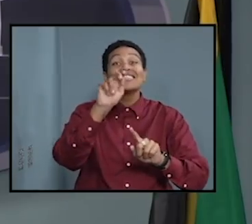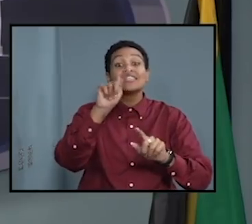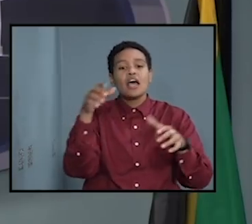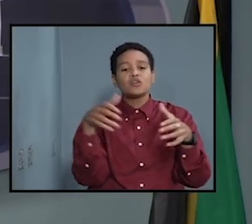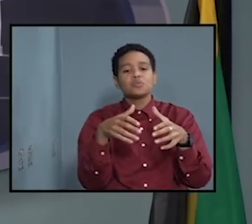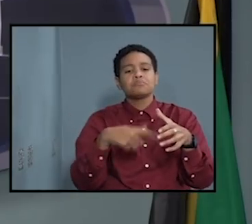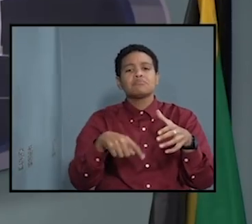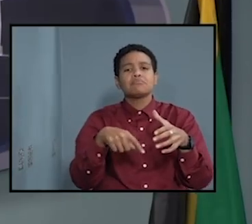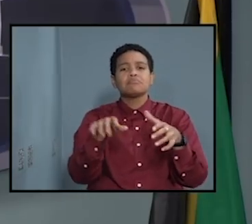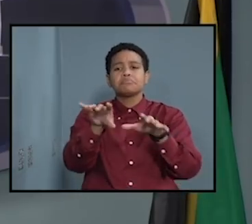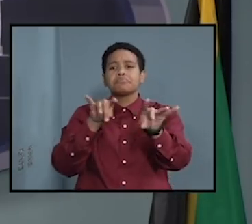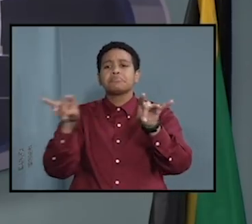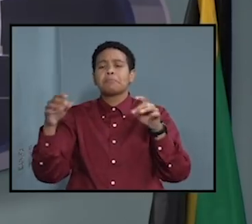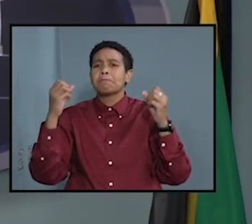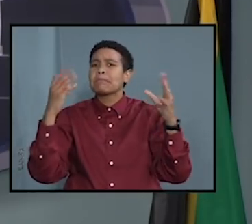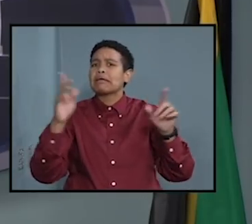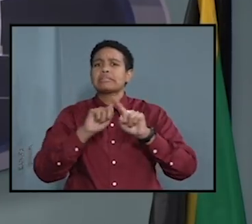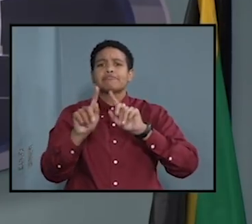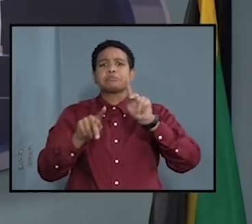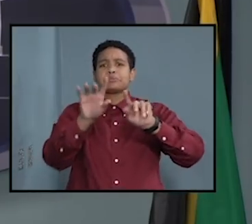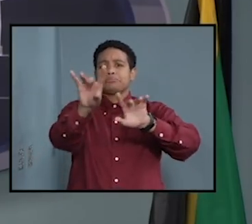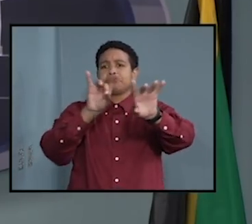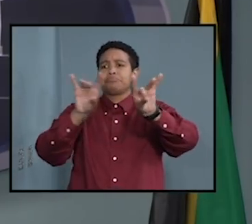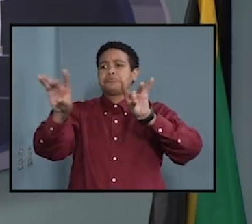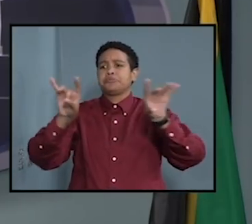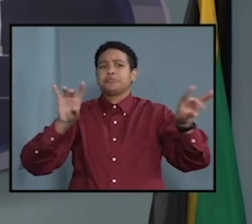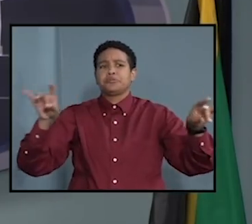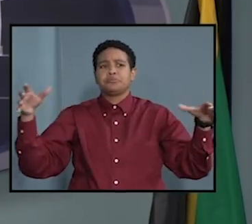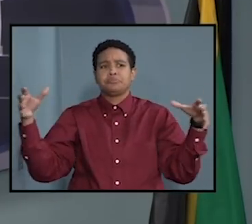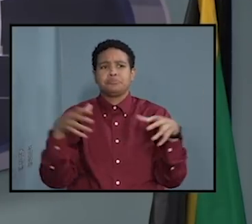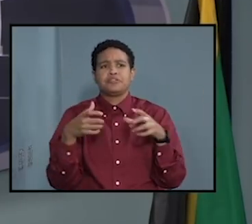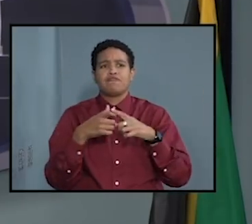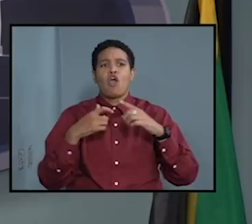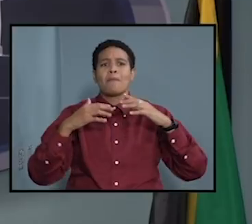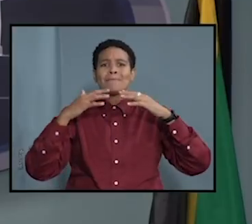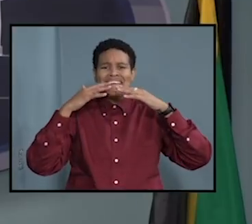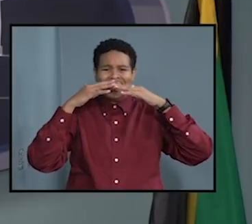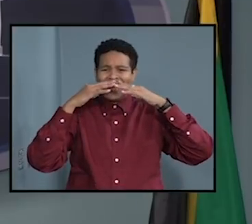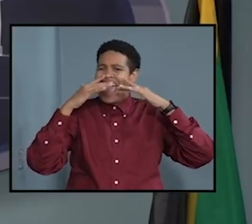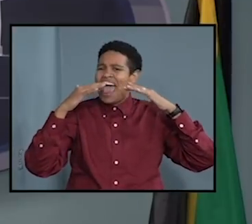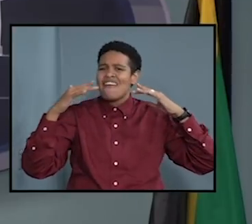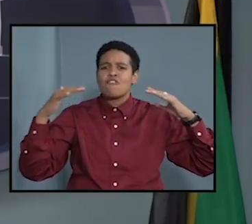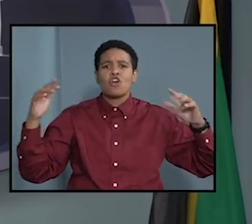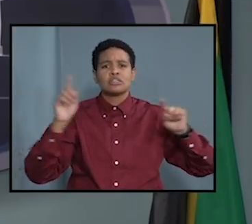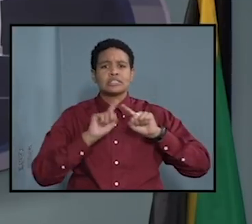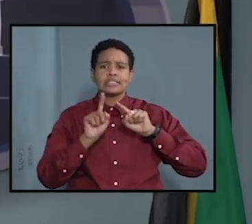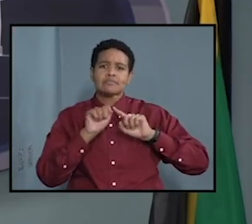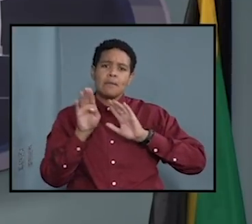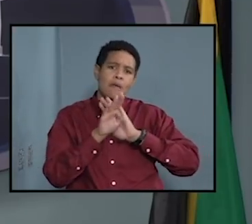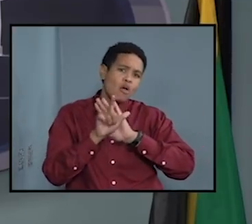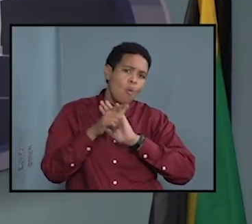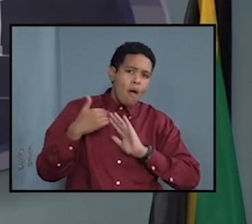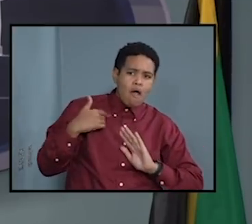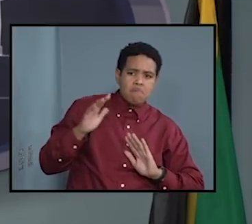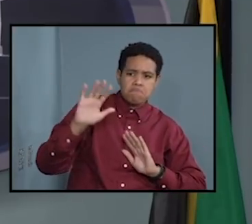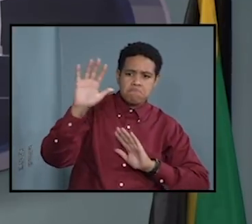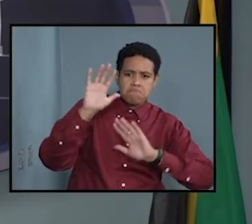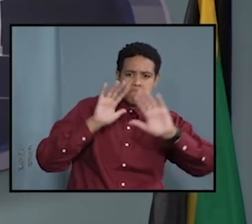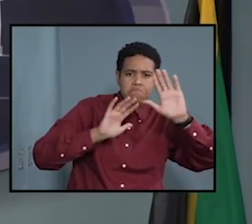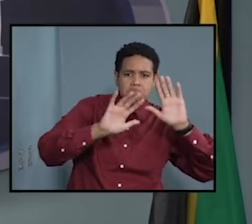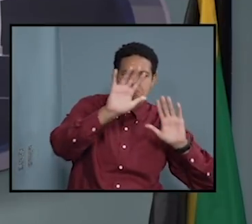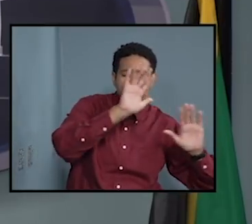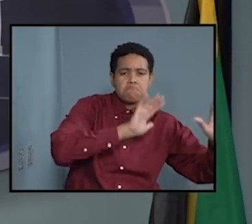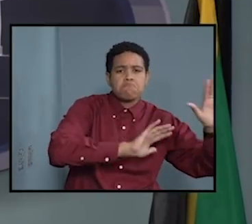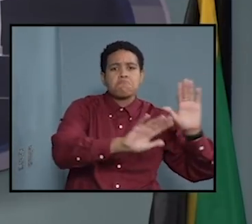force drawn from persons from a diverse sectoral background, private sector,